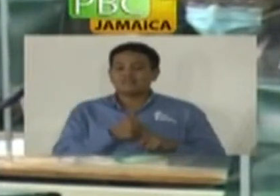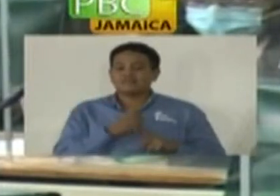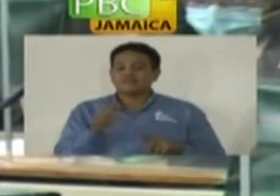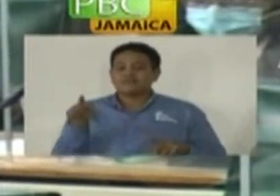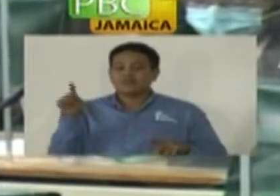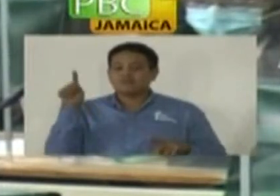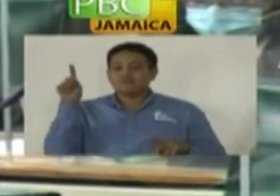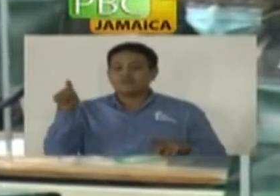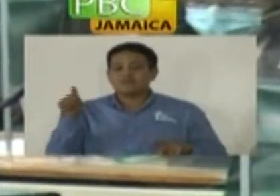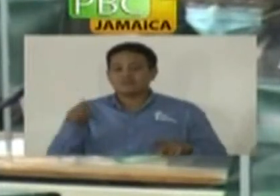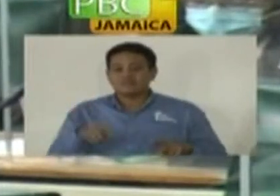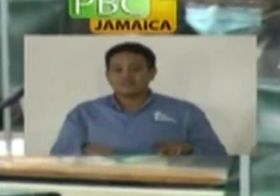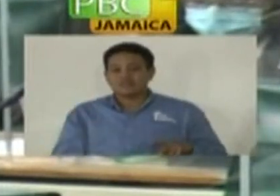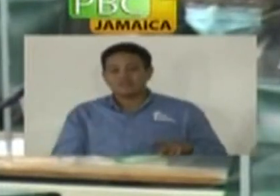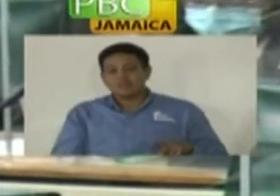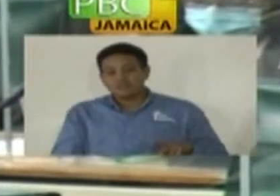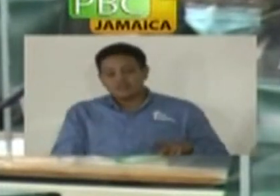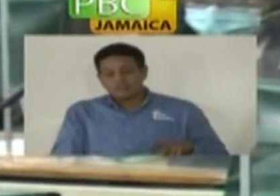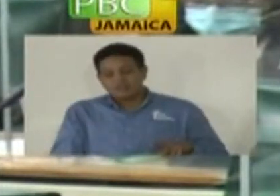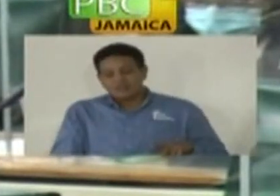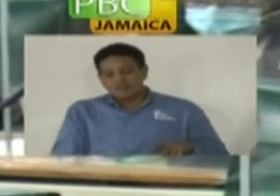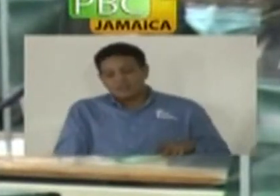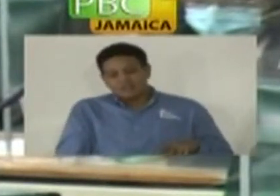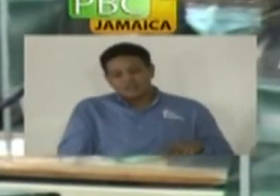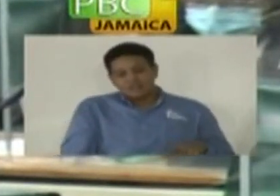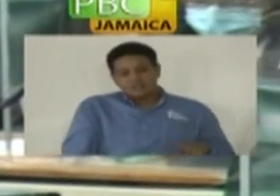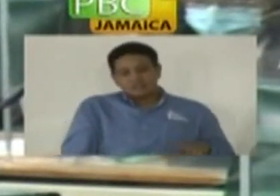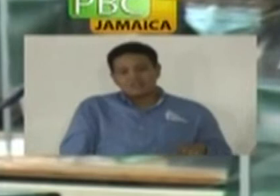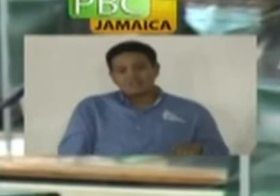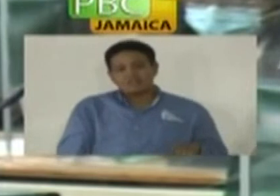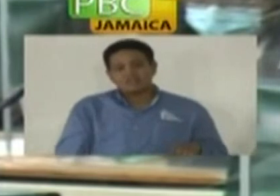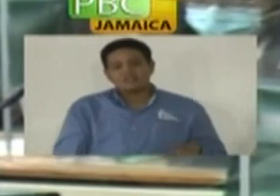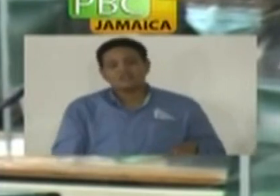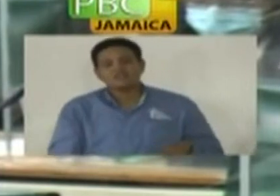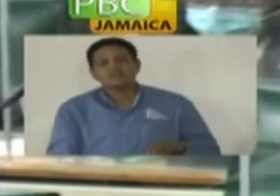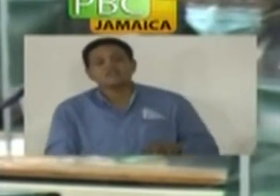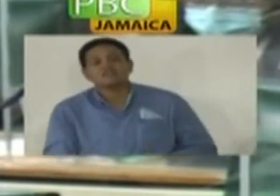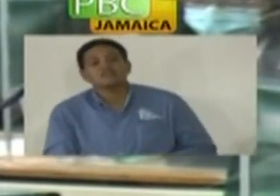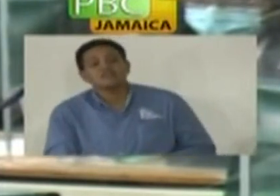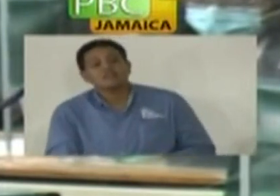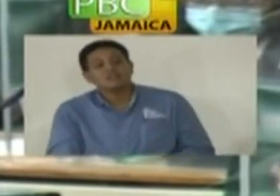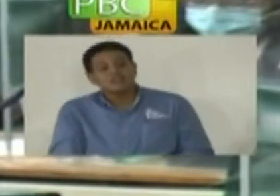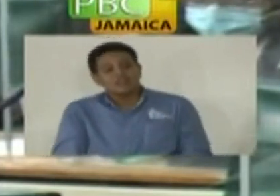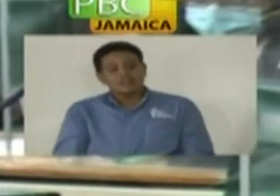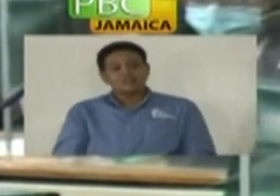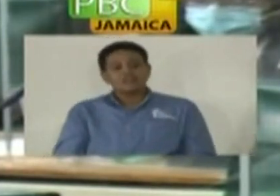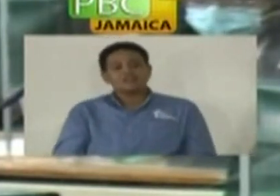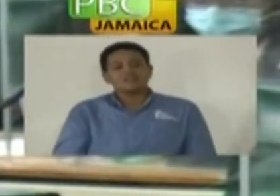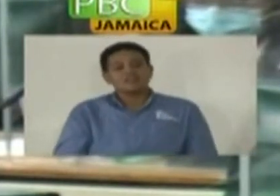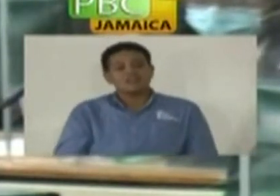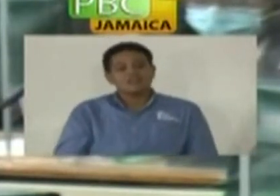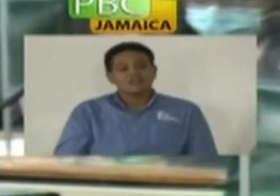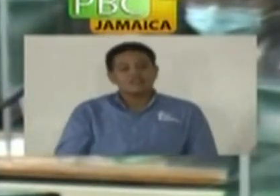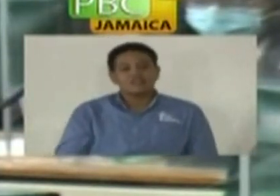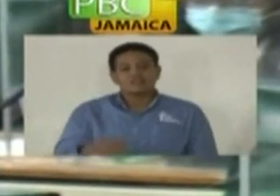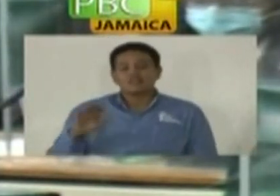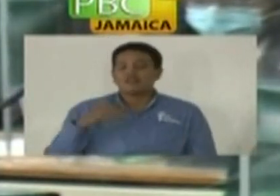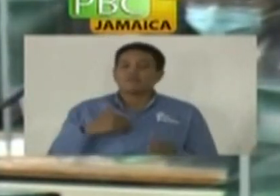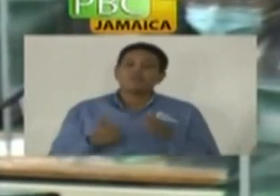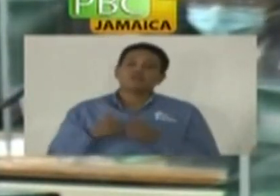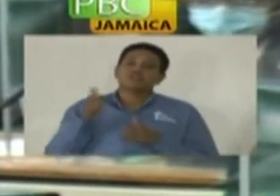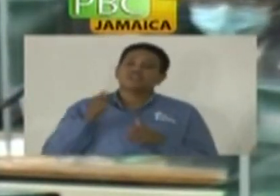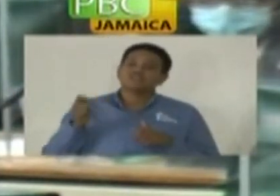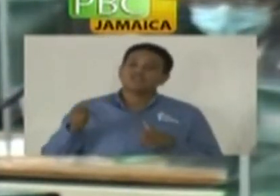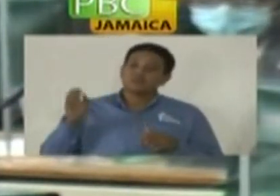questioned. So, but I would say, Mr. President, that it's quite recognized, quite